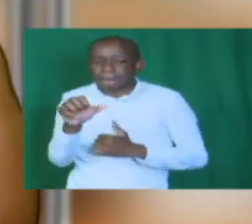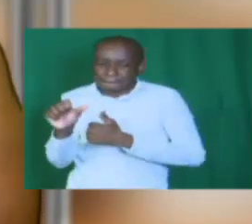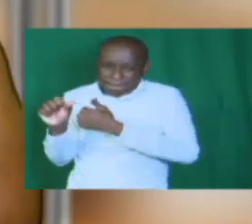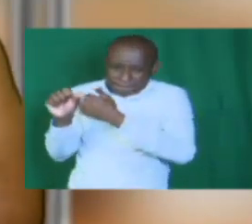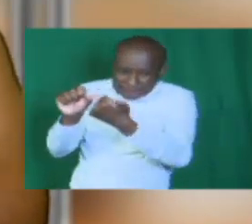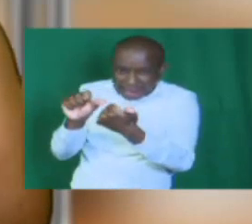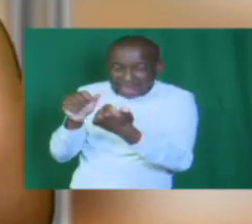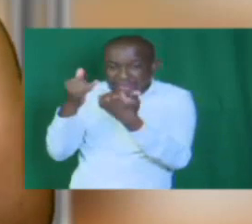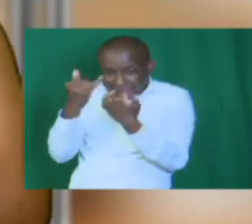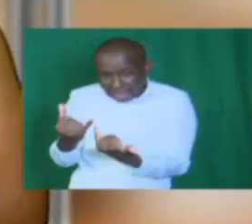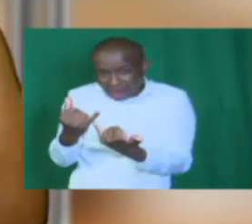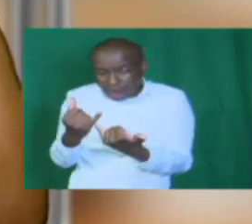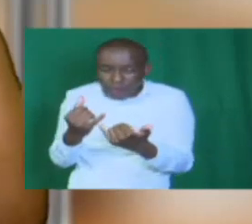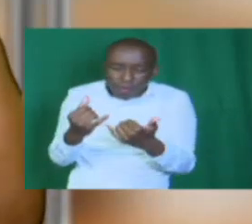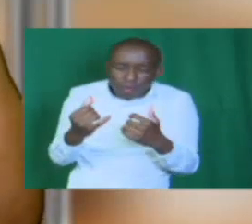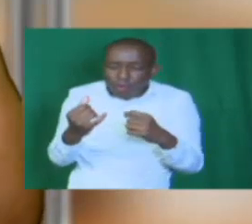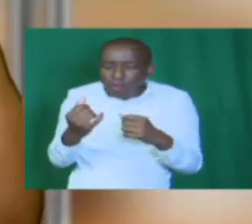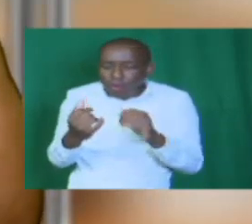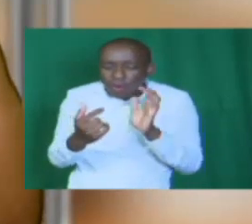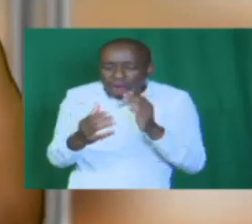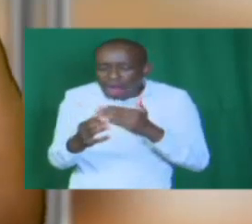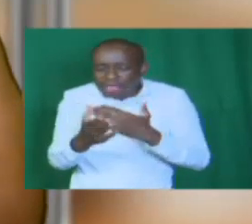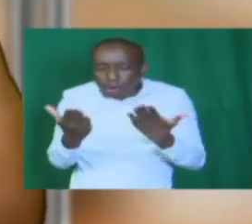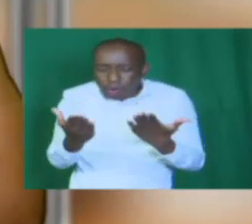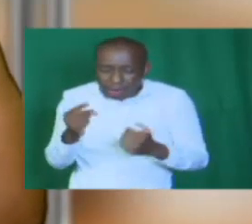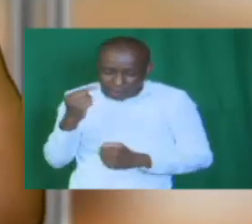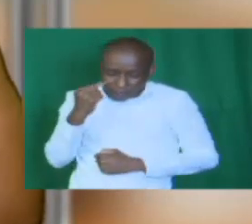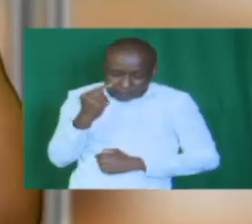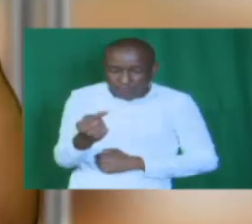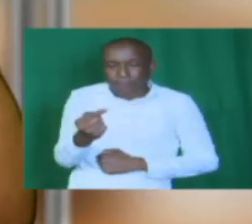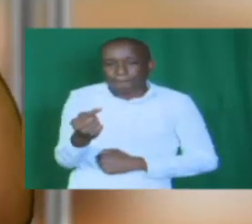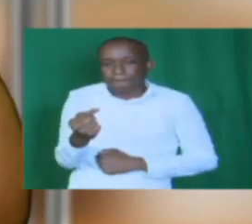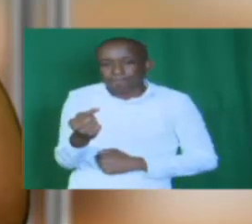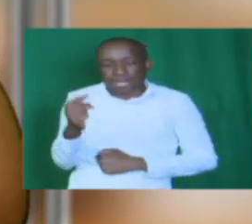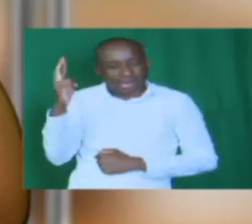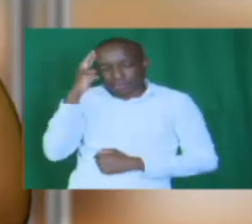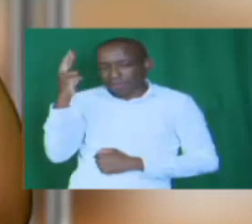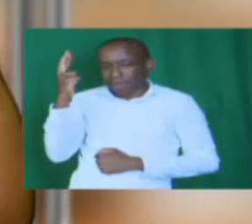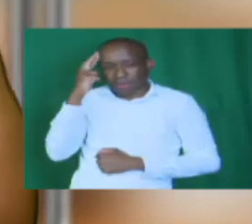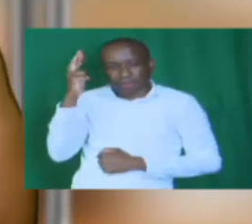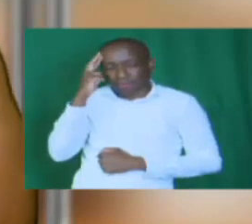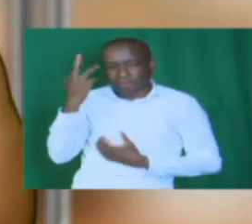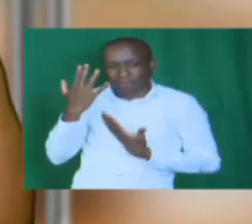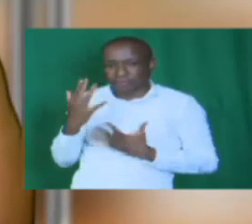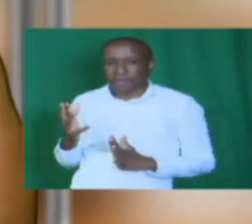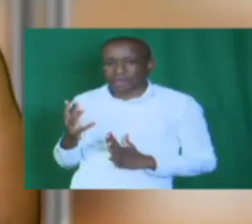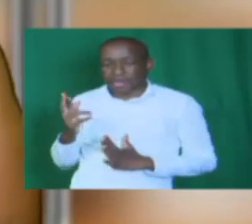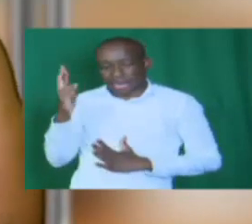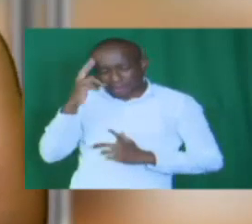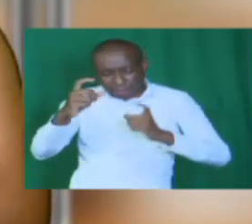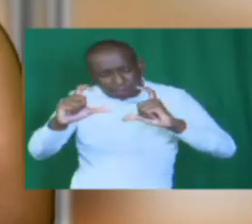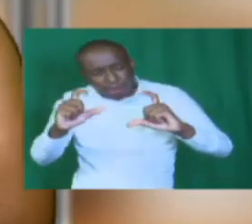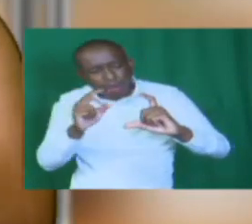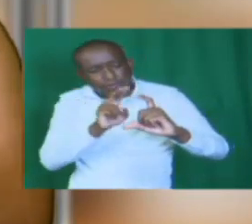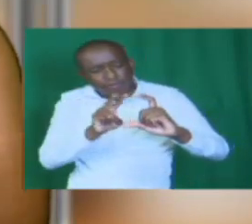to the text and you spot the answer. It is just a recall. You just need to remember and go back to the